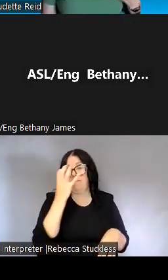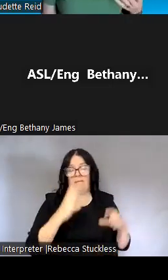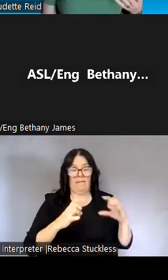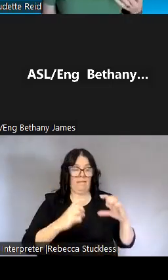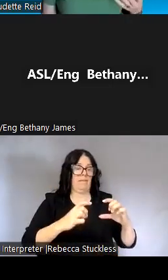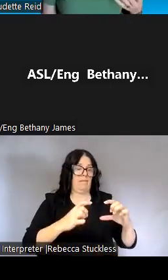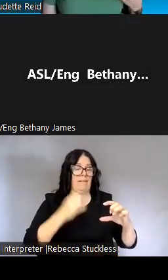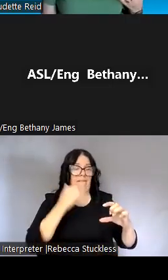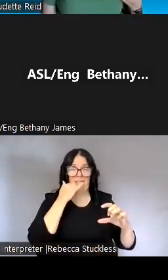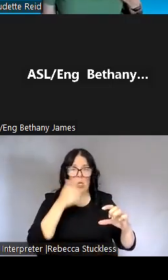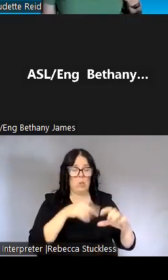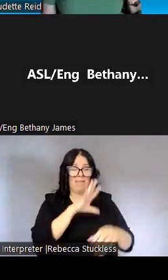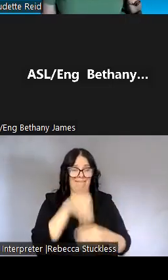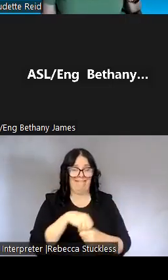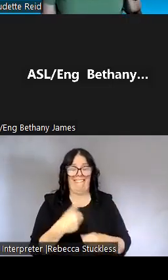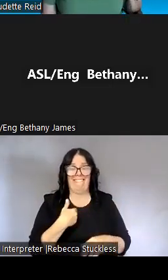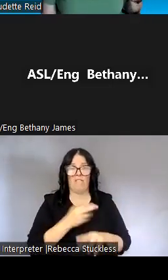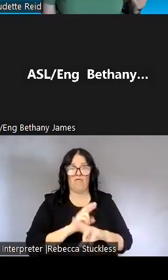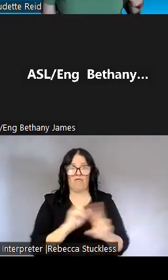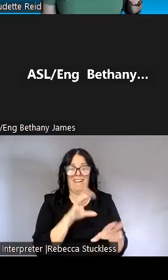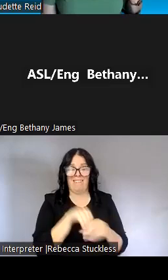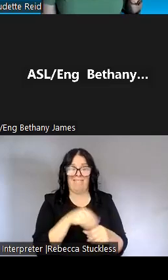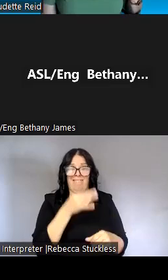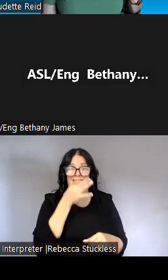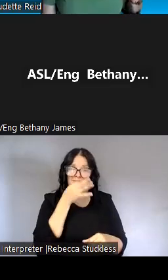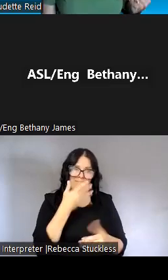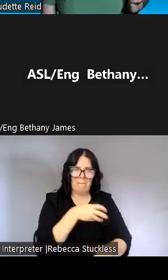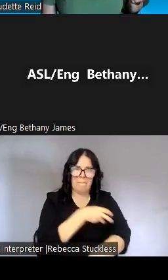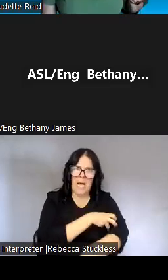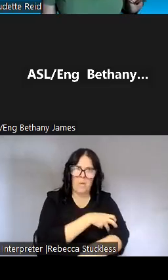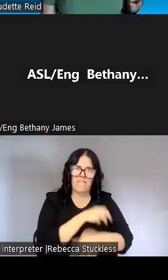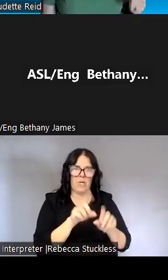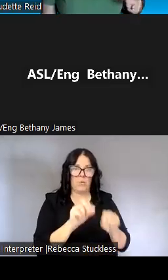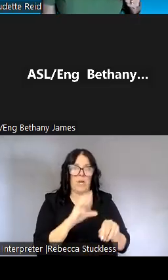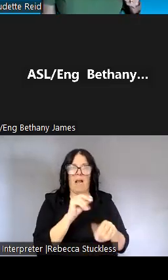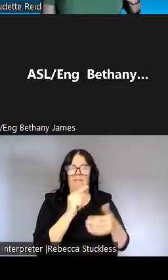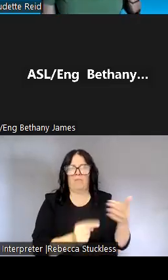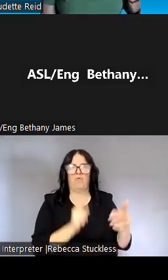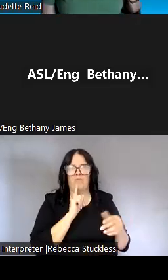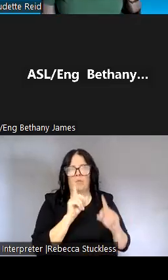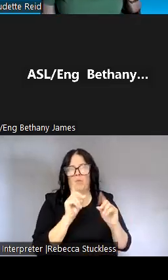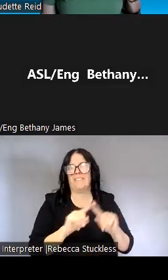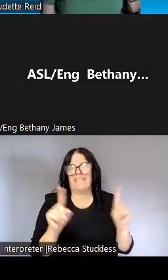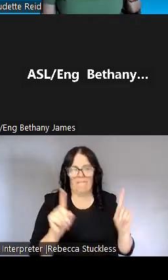these phones can do, and how many different things that they're able to do